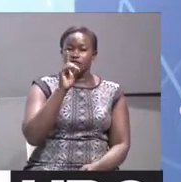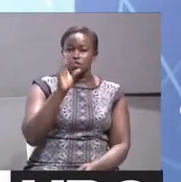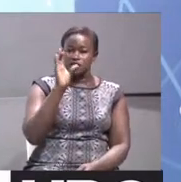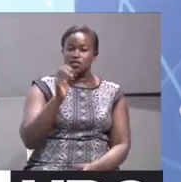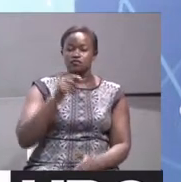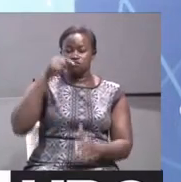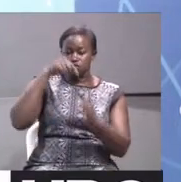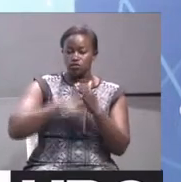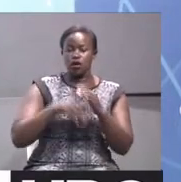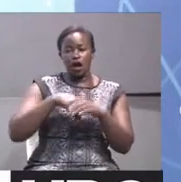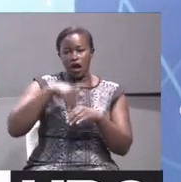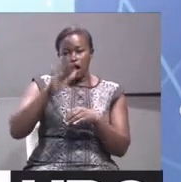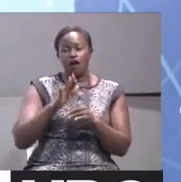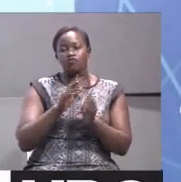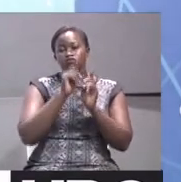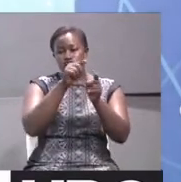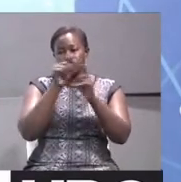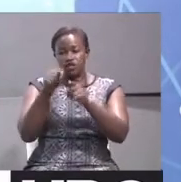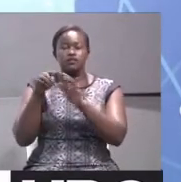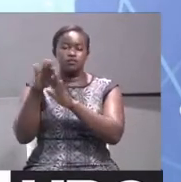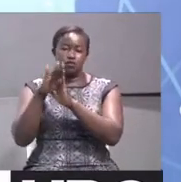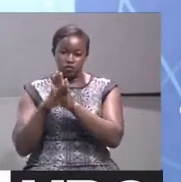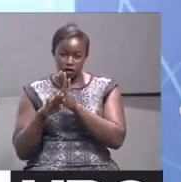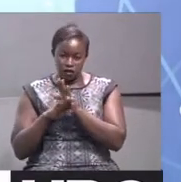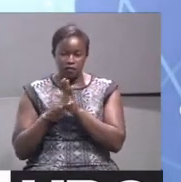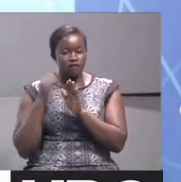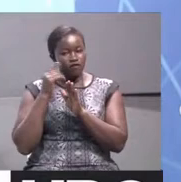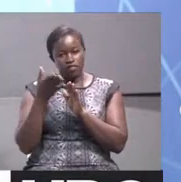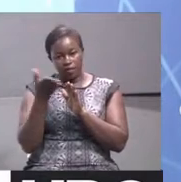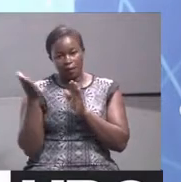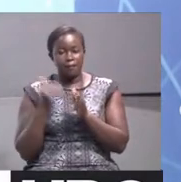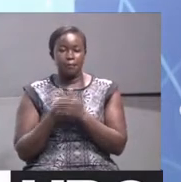comprehensive outreach program, that is according to them in Katonga.